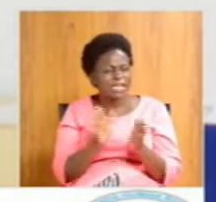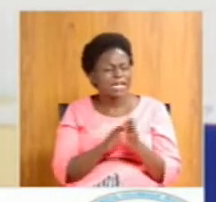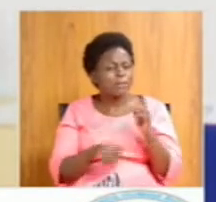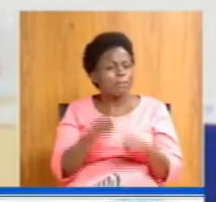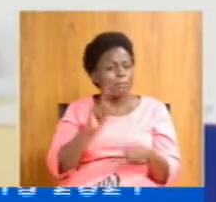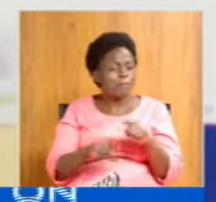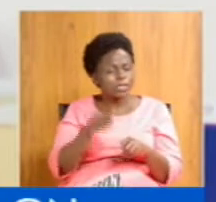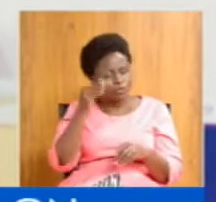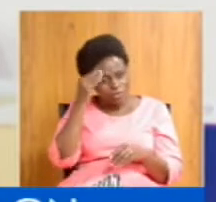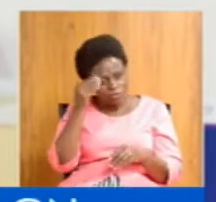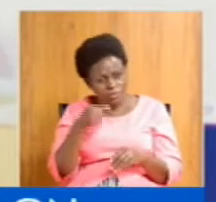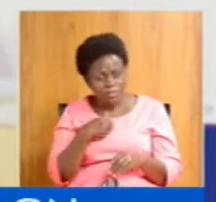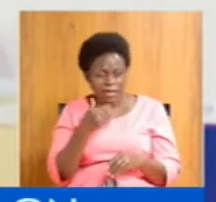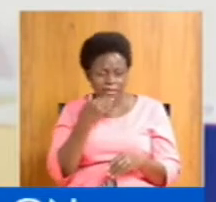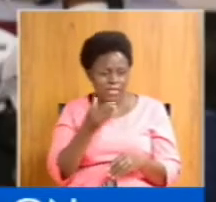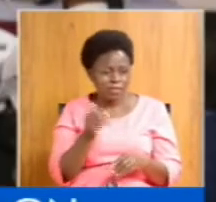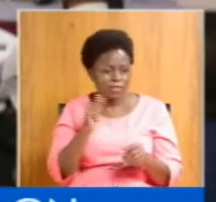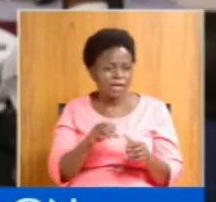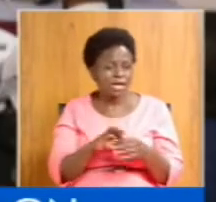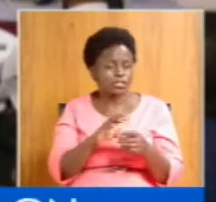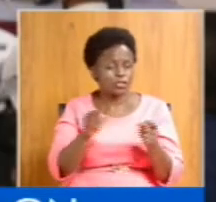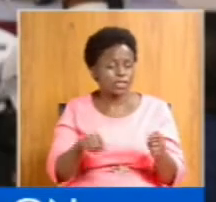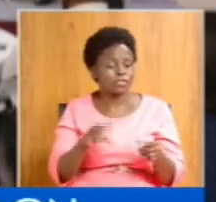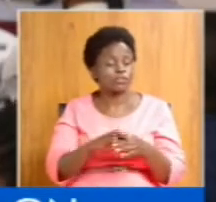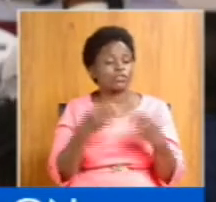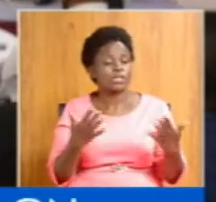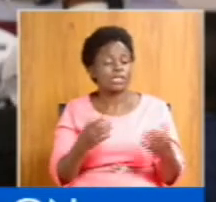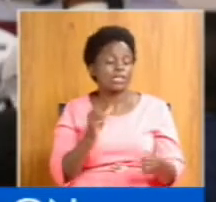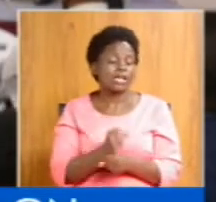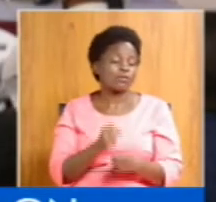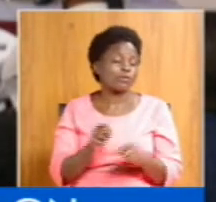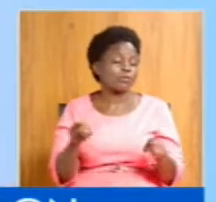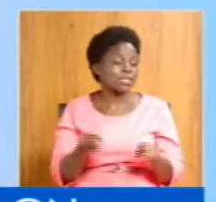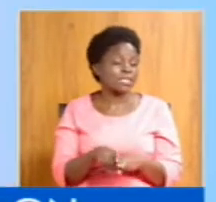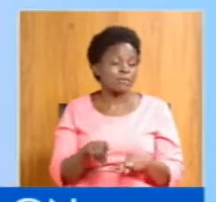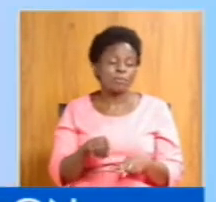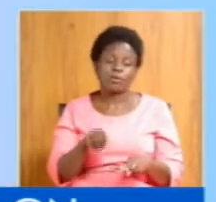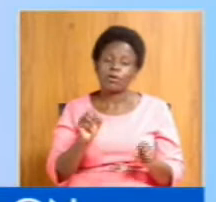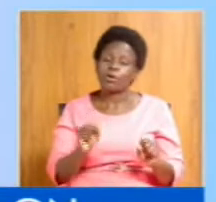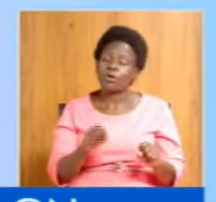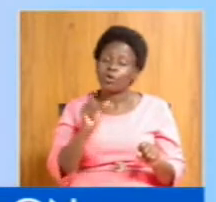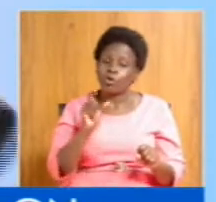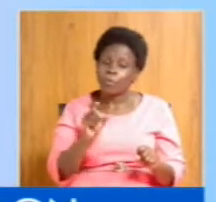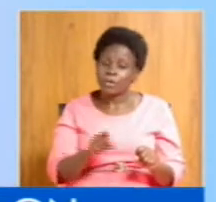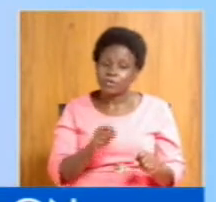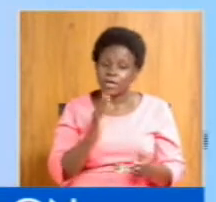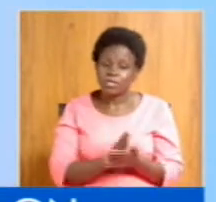education? I thank you. They can join us. We join hands and we do the same. Nobody can stop all of us here.